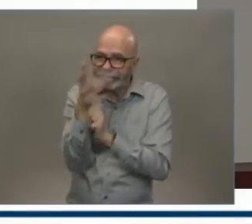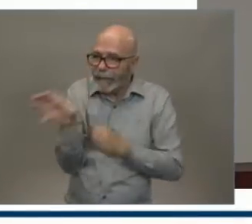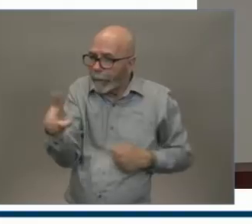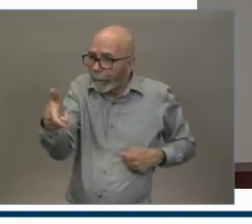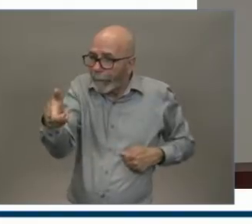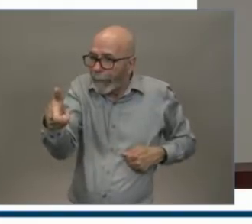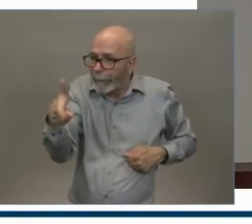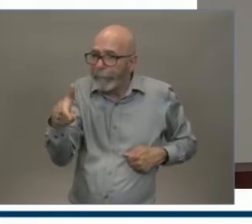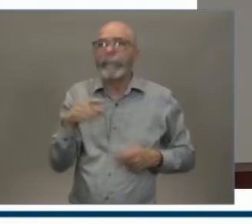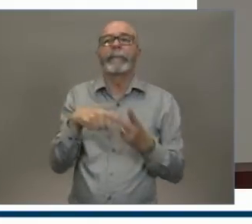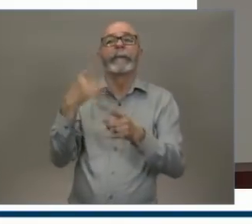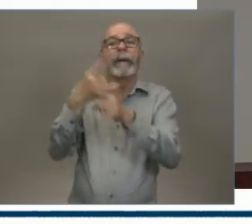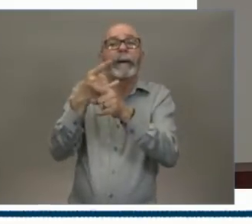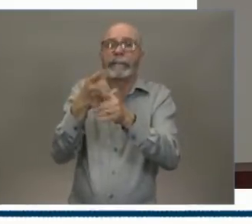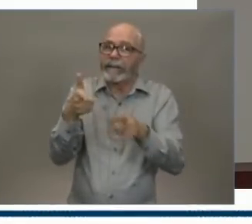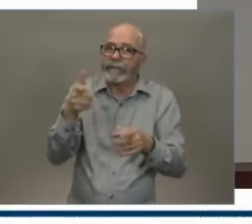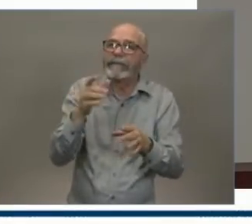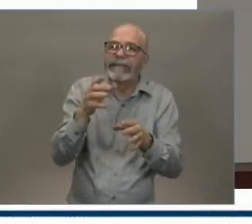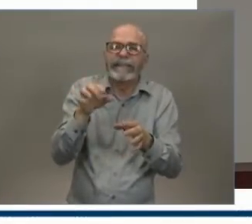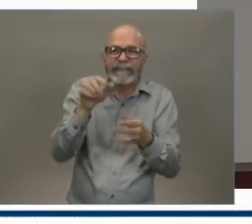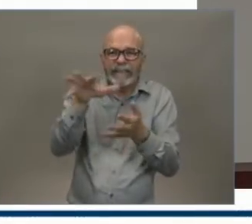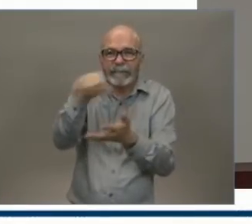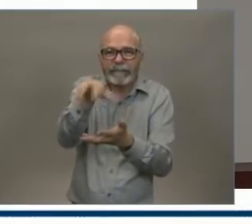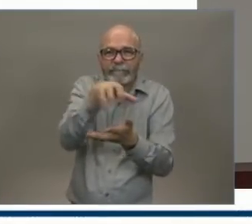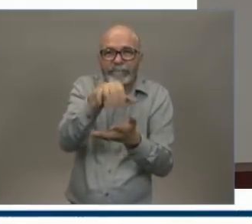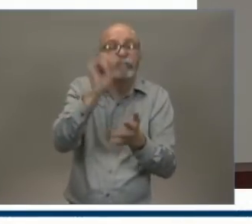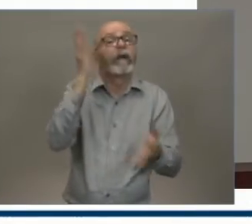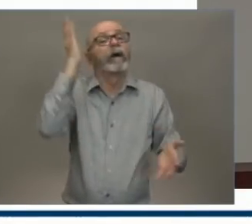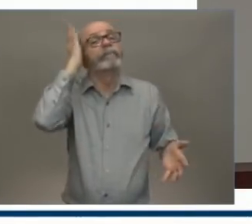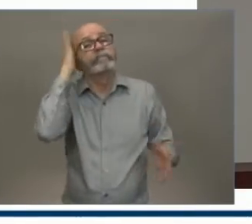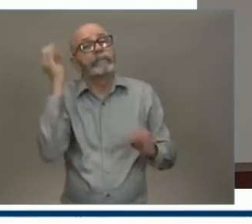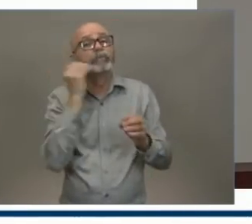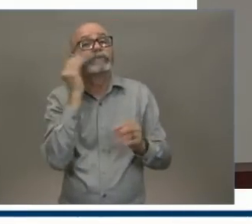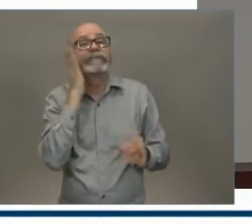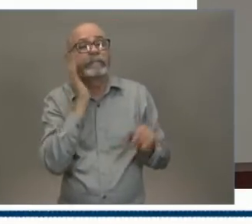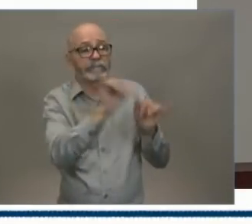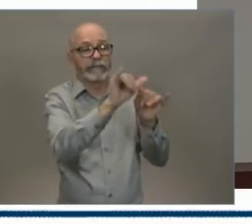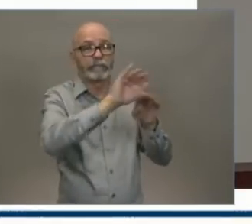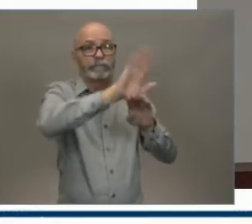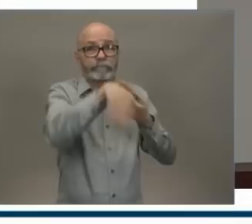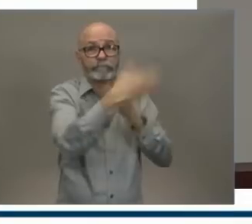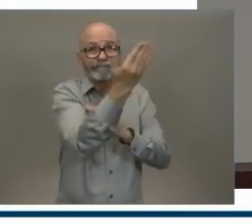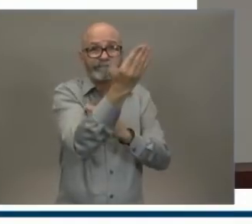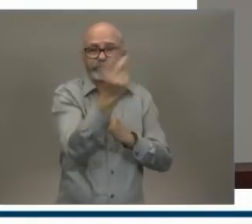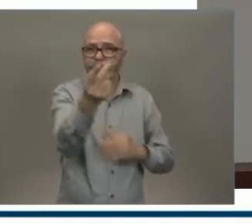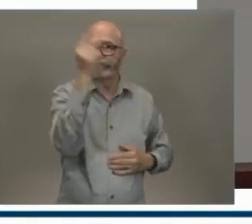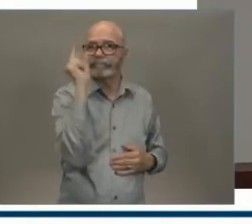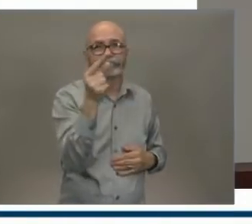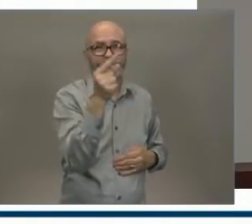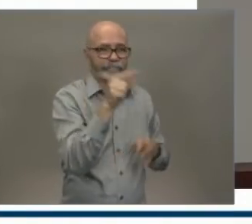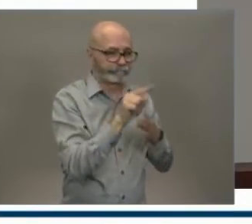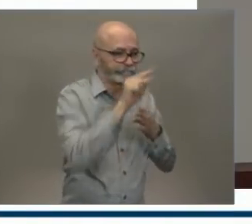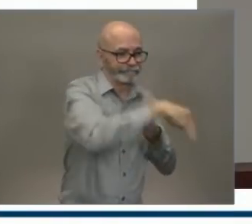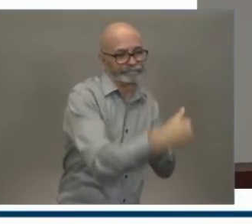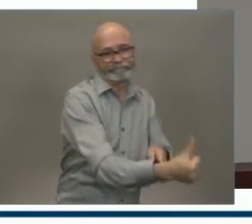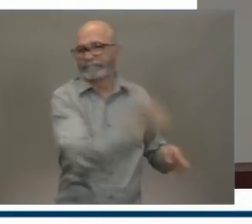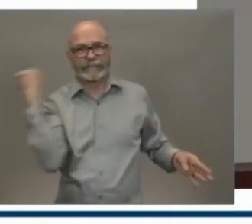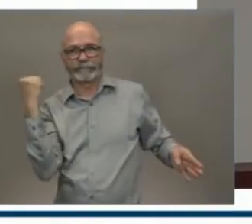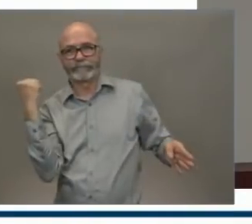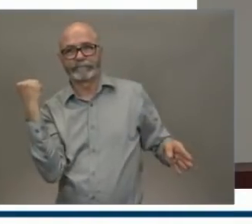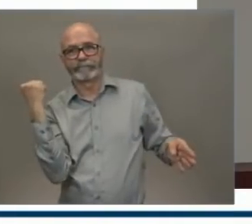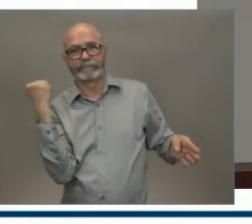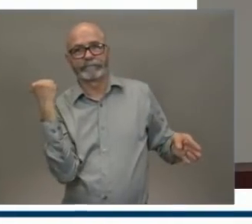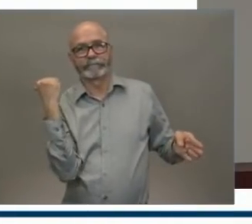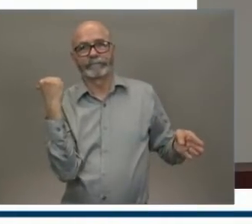Nova Scotia, you need to continue avoiding close contact with others, minimizing travel